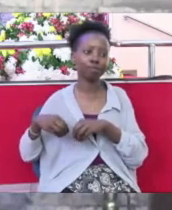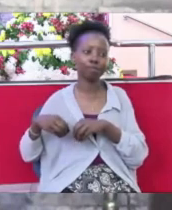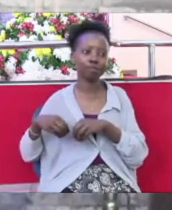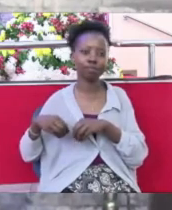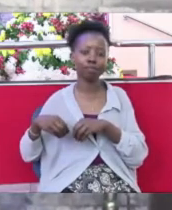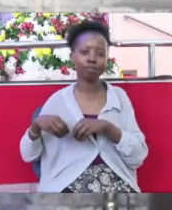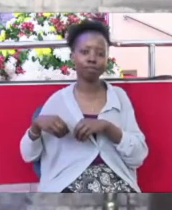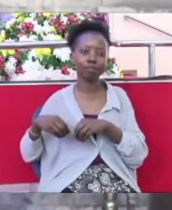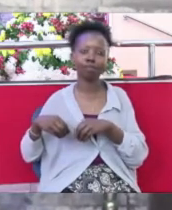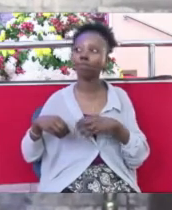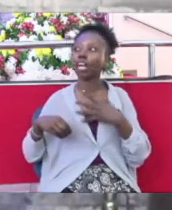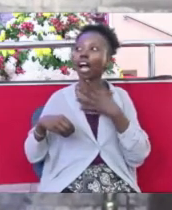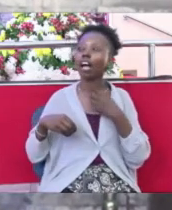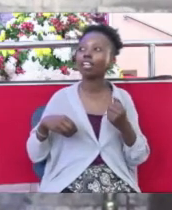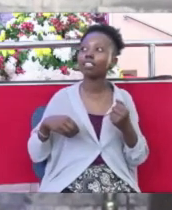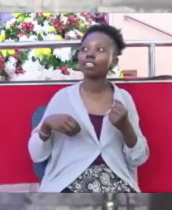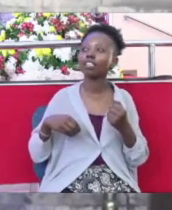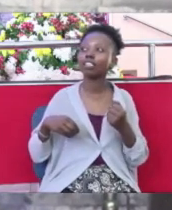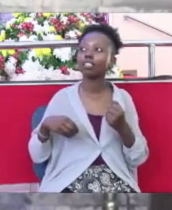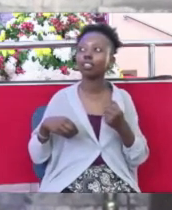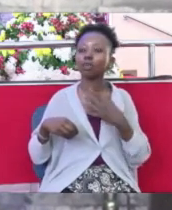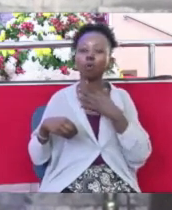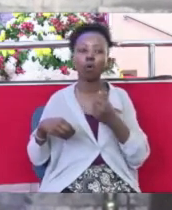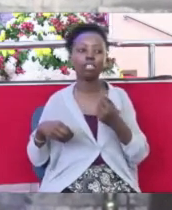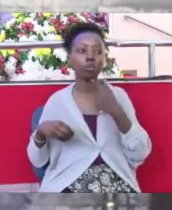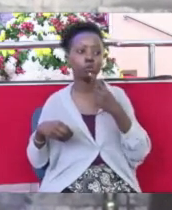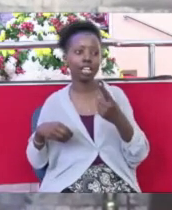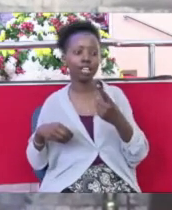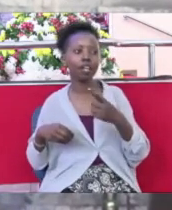And the actor could tell him that these are for a man of God.